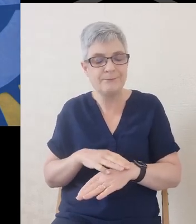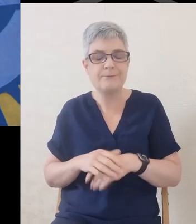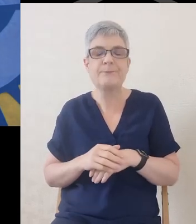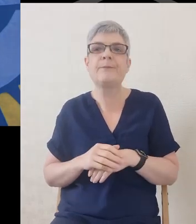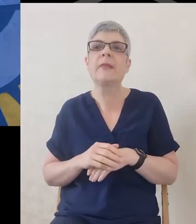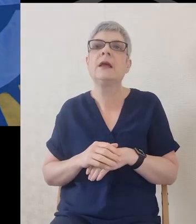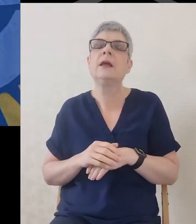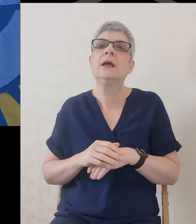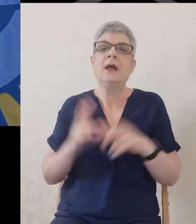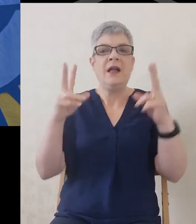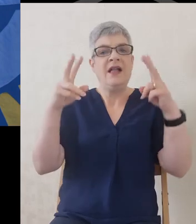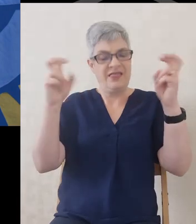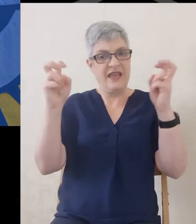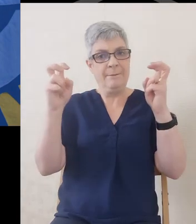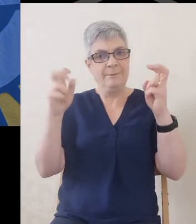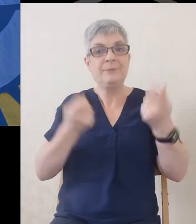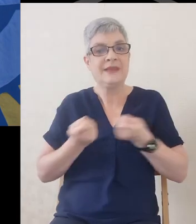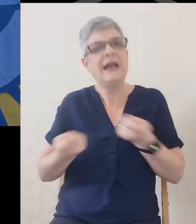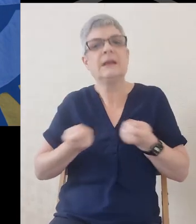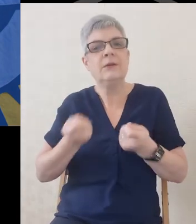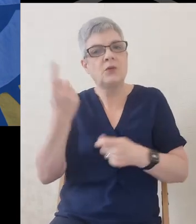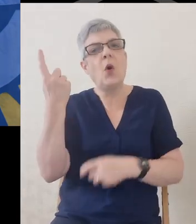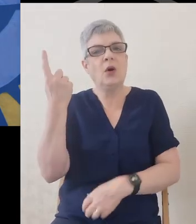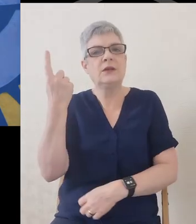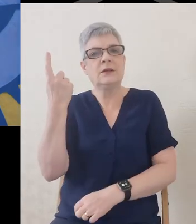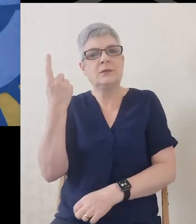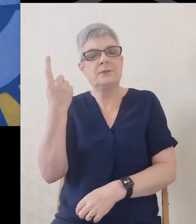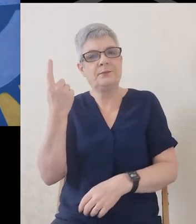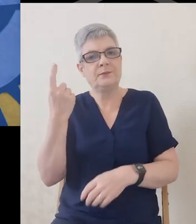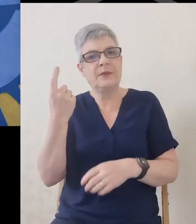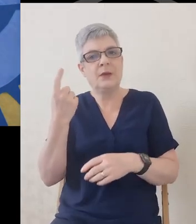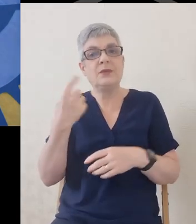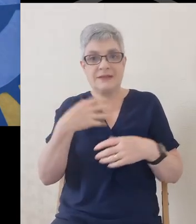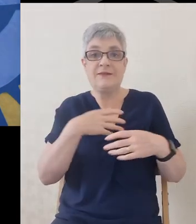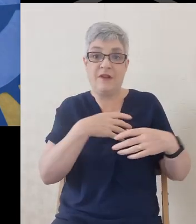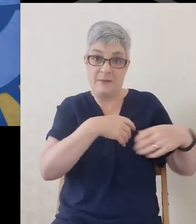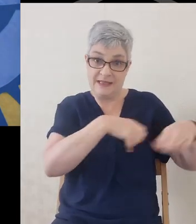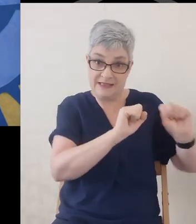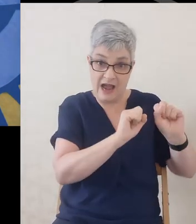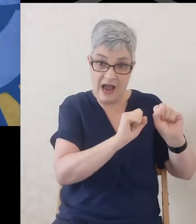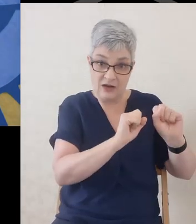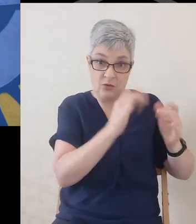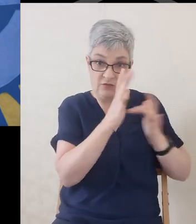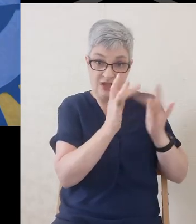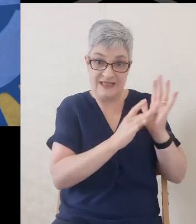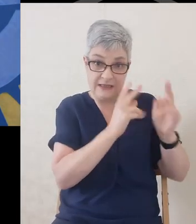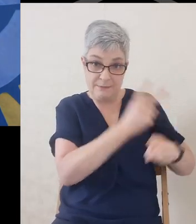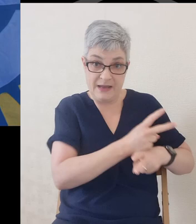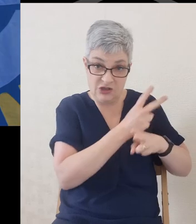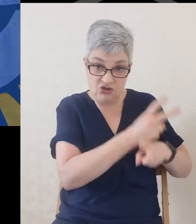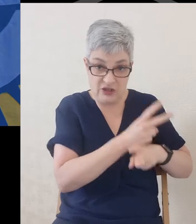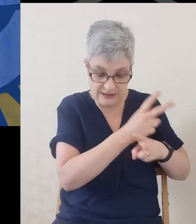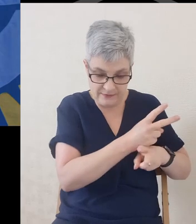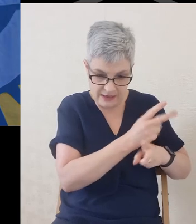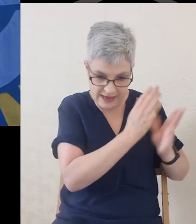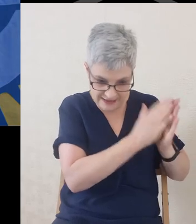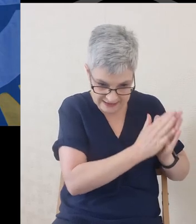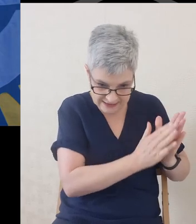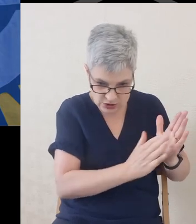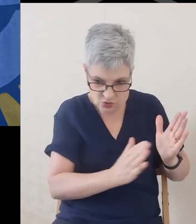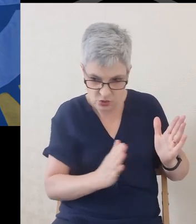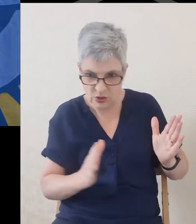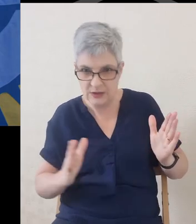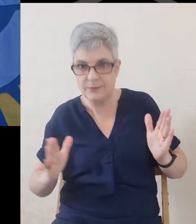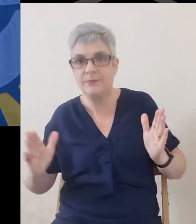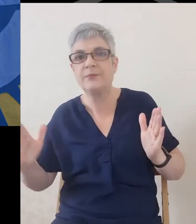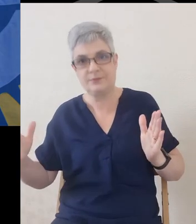The theme of the kingdom of God was there from the beginning of Jesus' ministry. And it's a theme that continues right into this